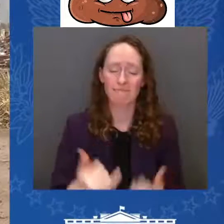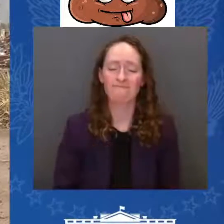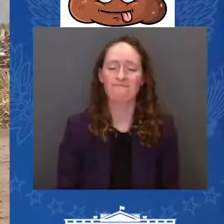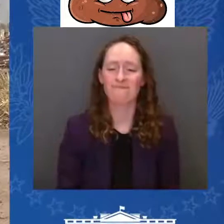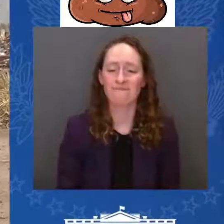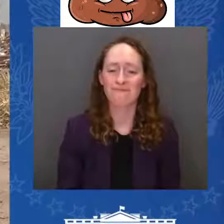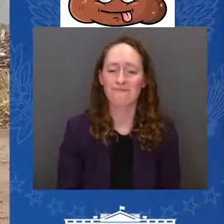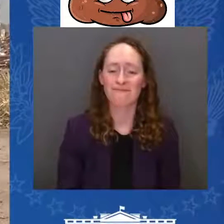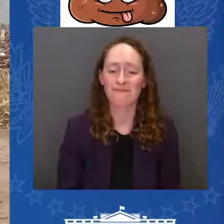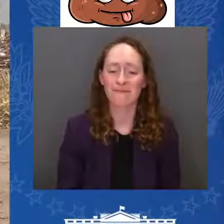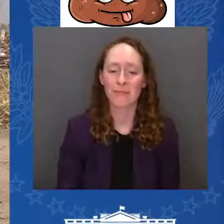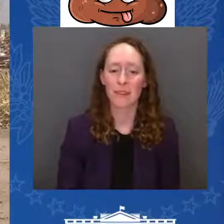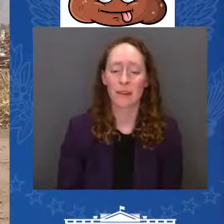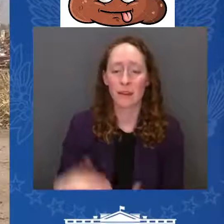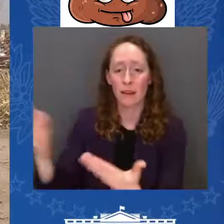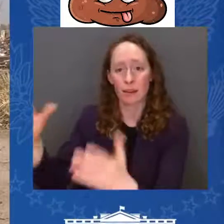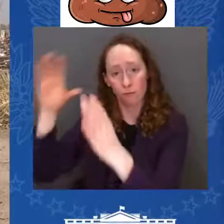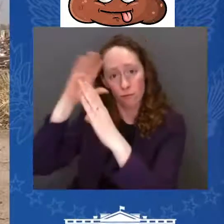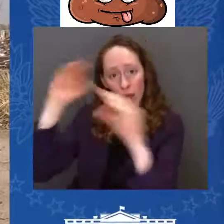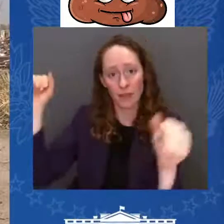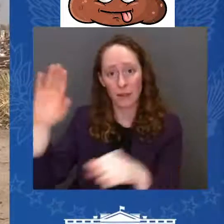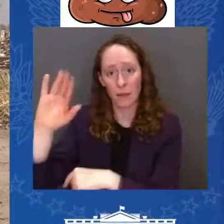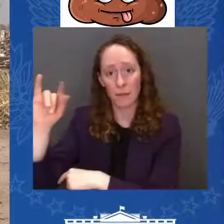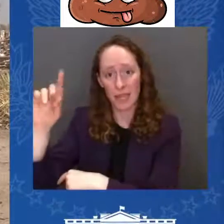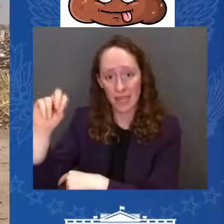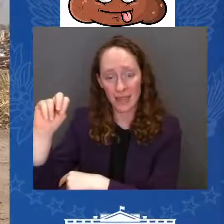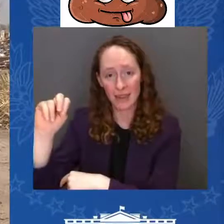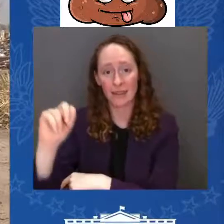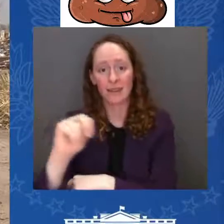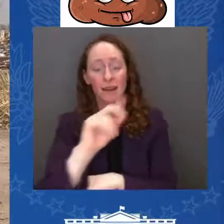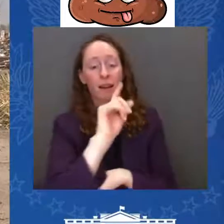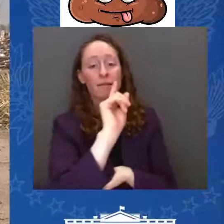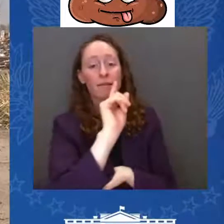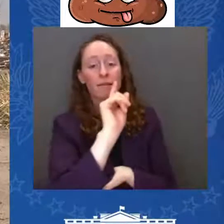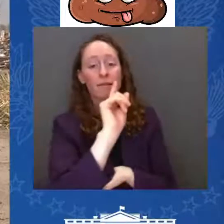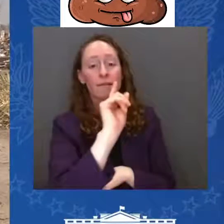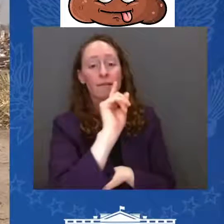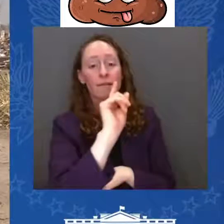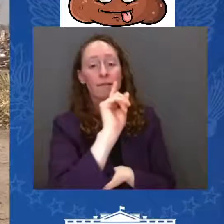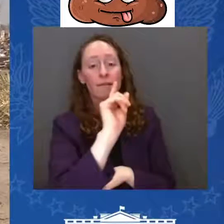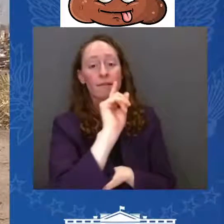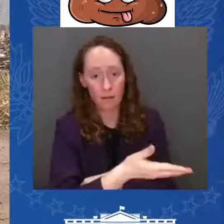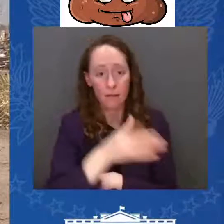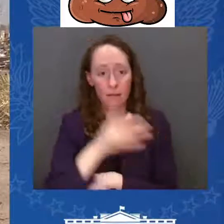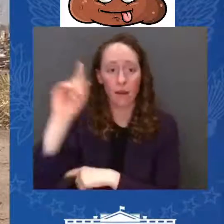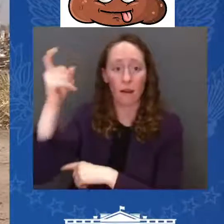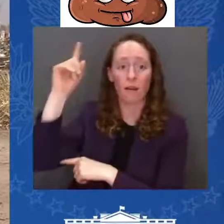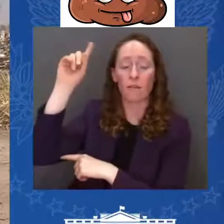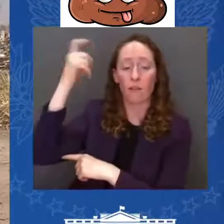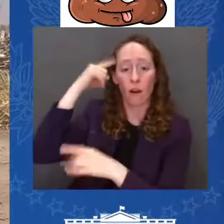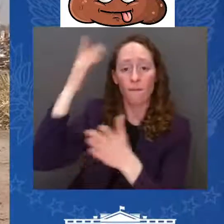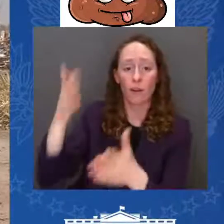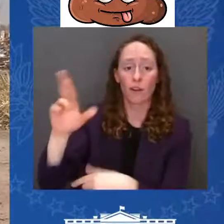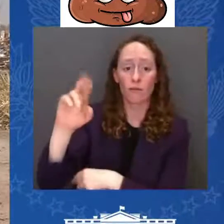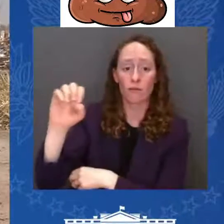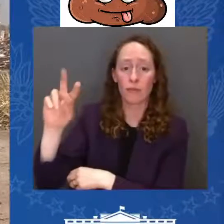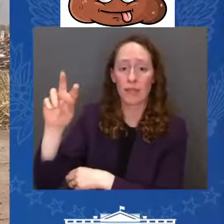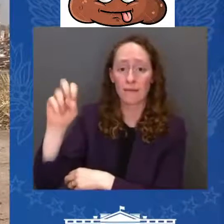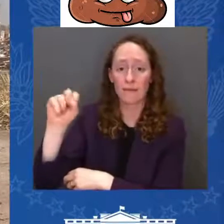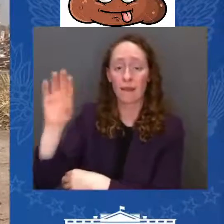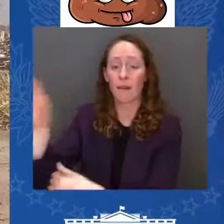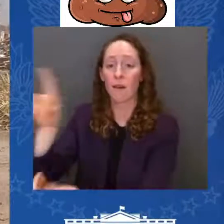Governor Reeves and his wife, all of our elected officials on the state level from here in the state of